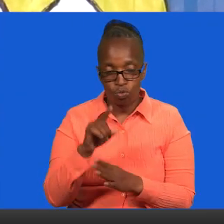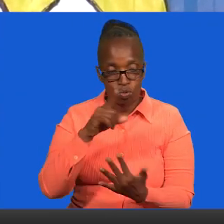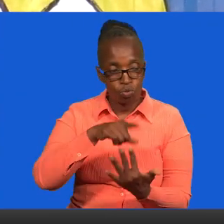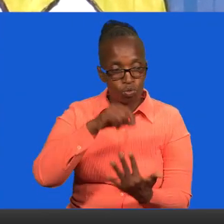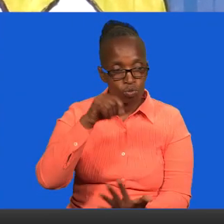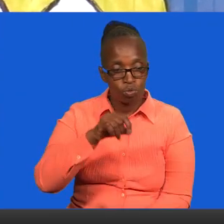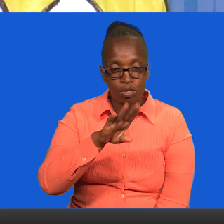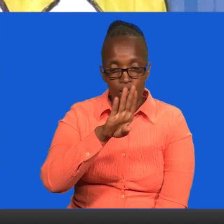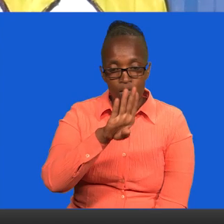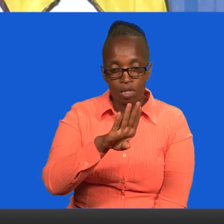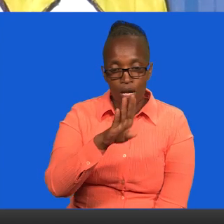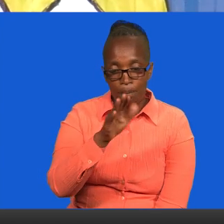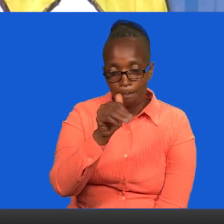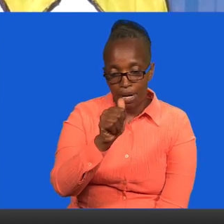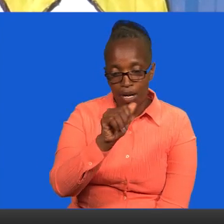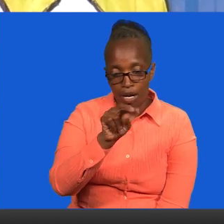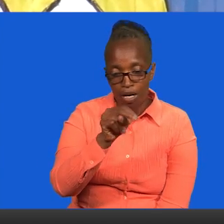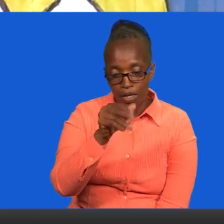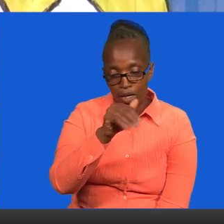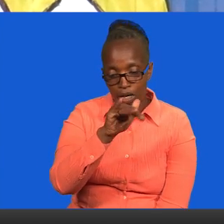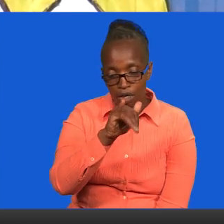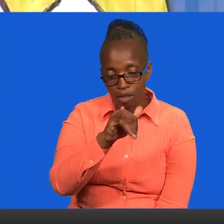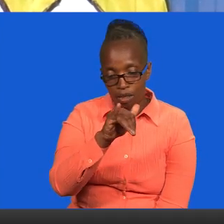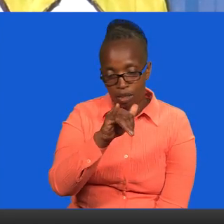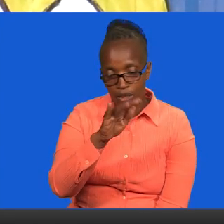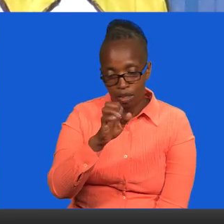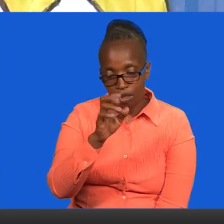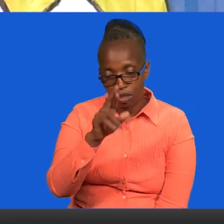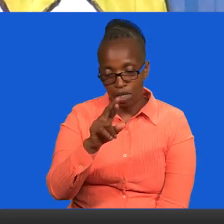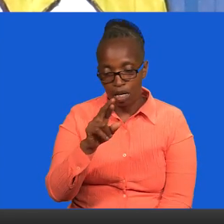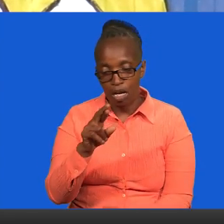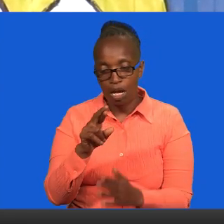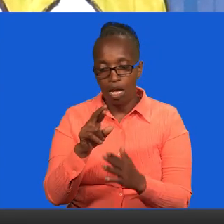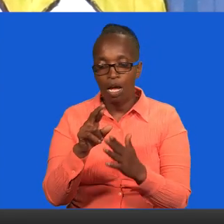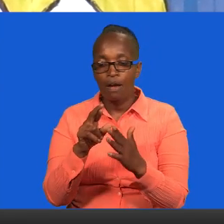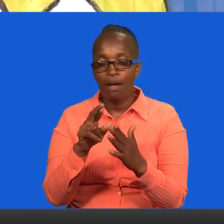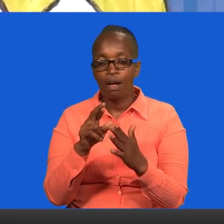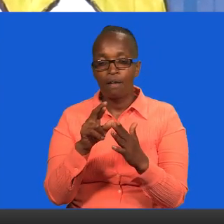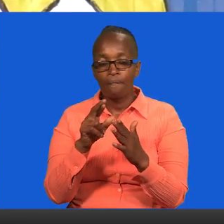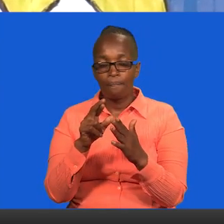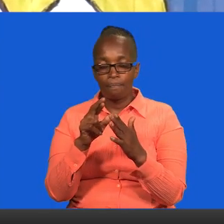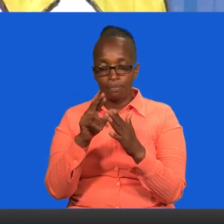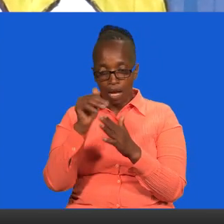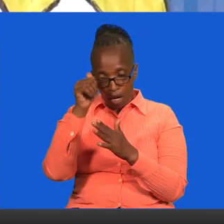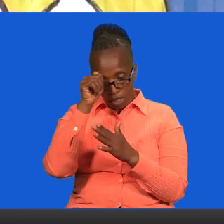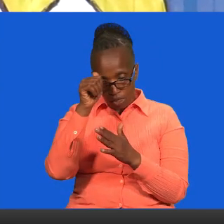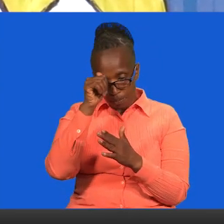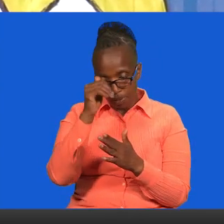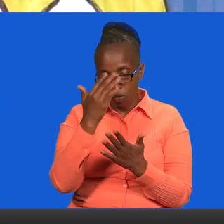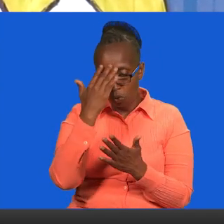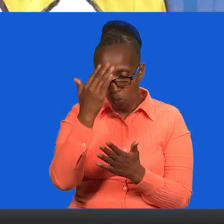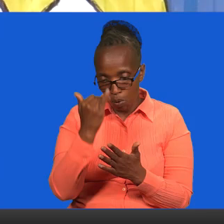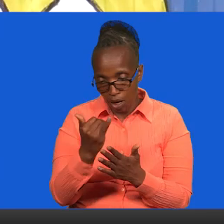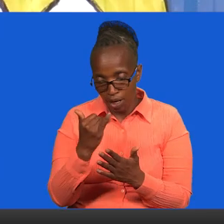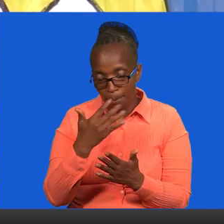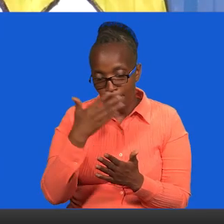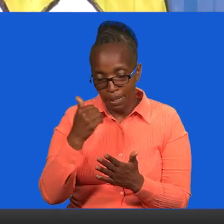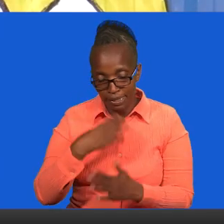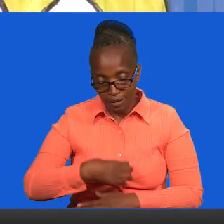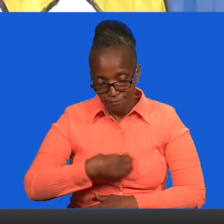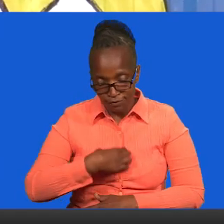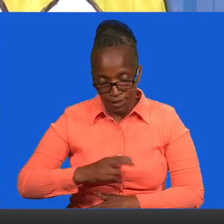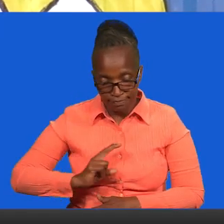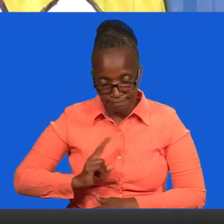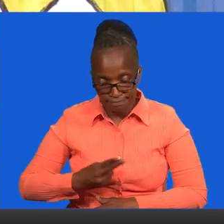you to visit our school so that you can interact with our facilities, so that you can interact with our teachers and the directors, so that you can make an